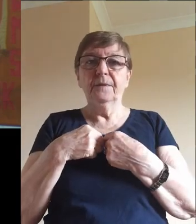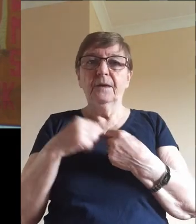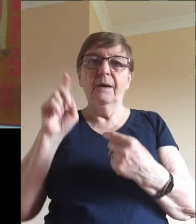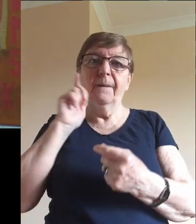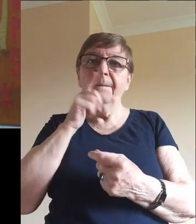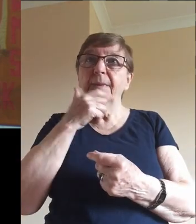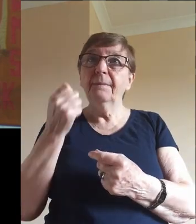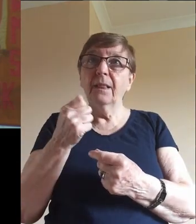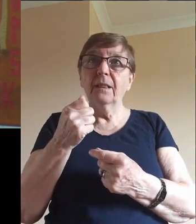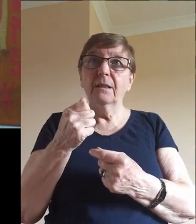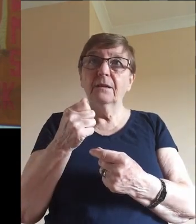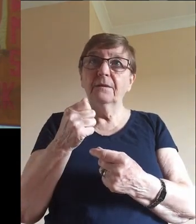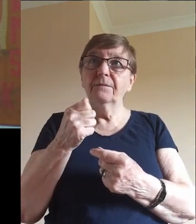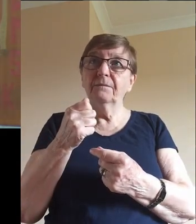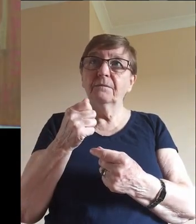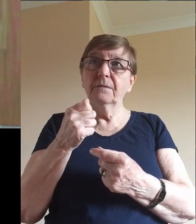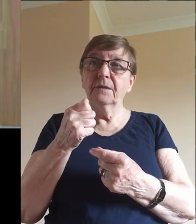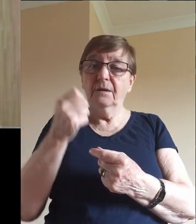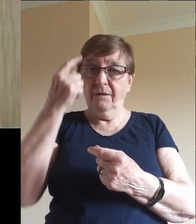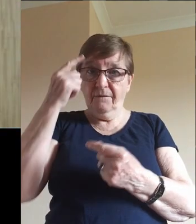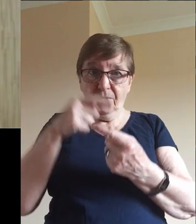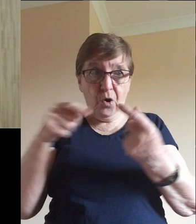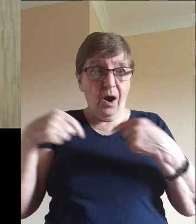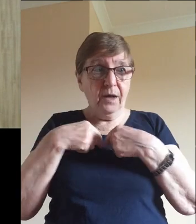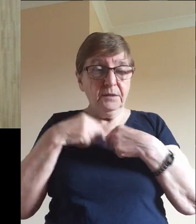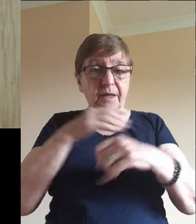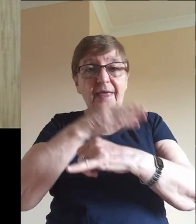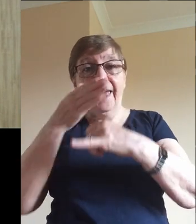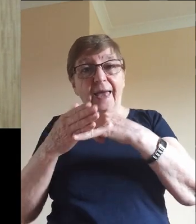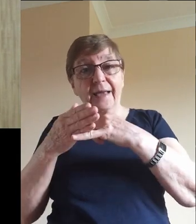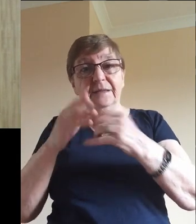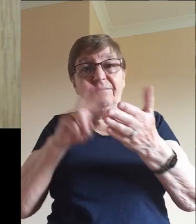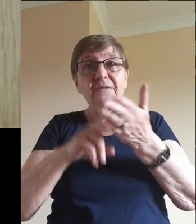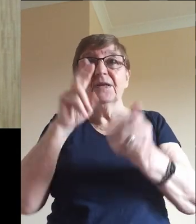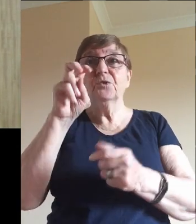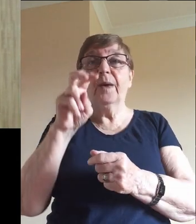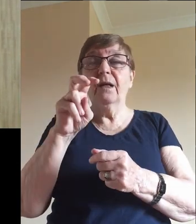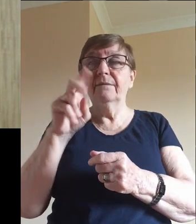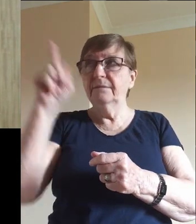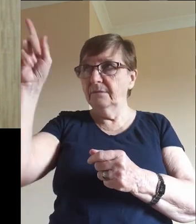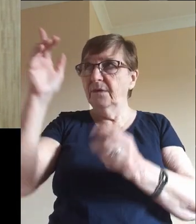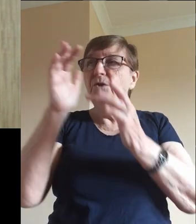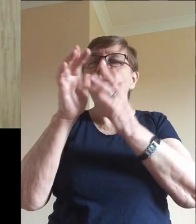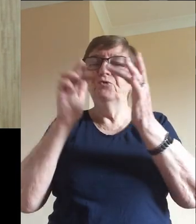people for whom, the end of verse 12, he prays.